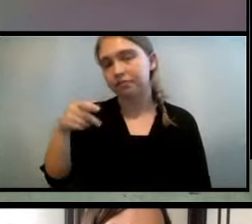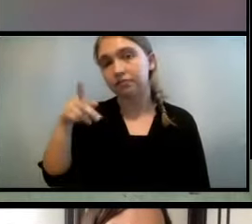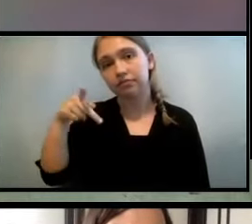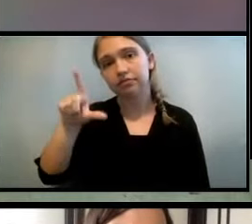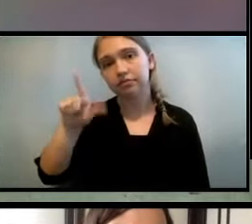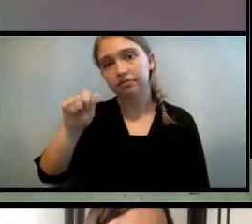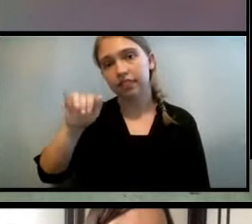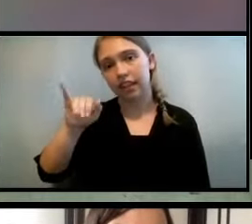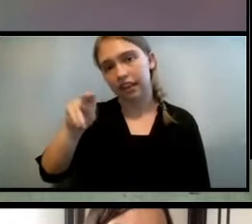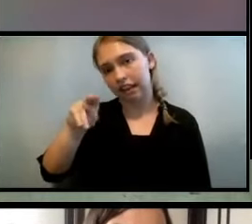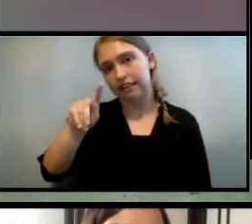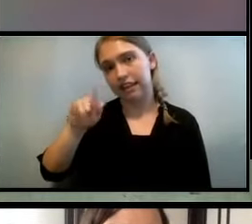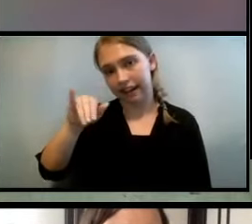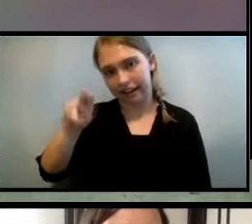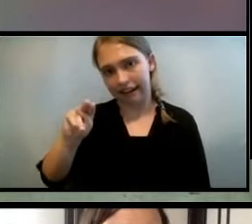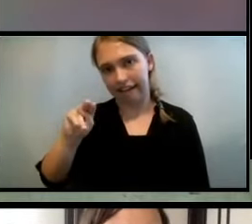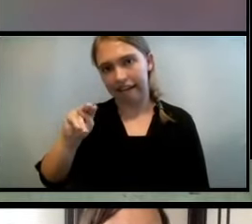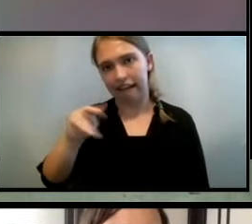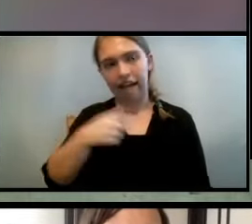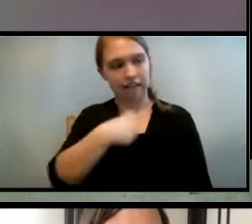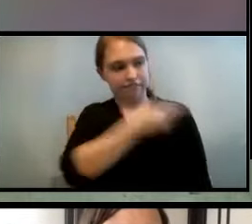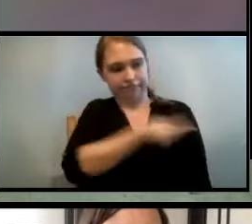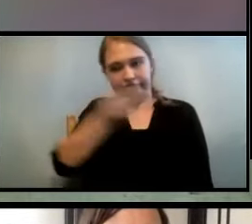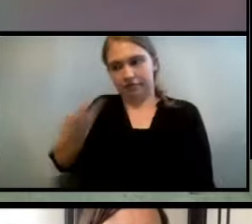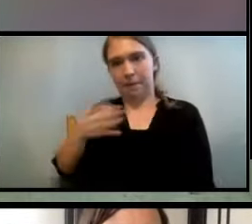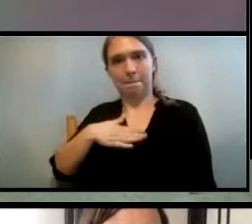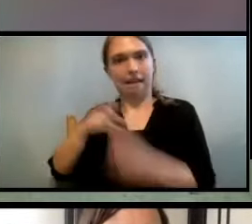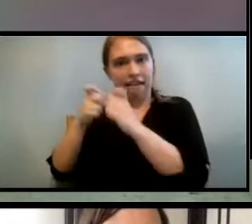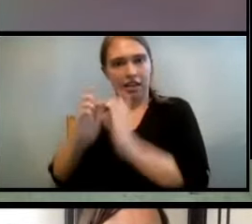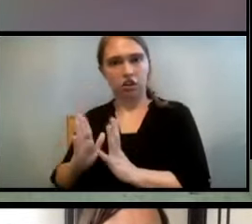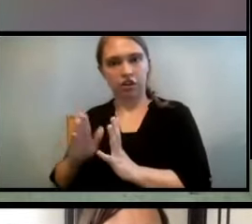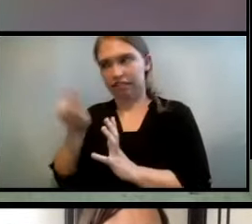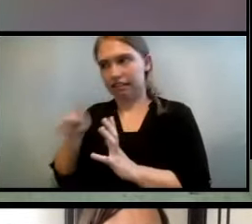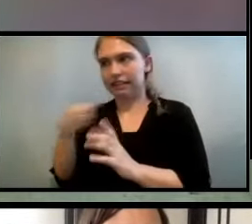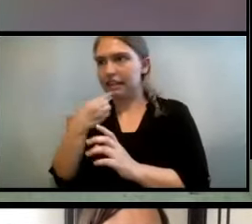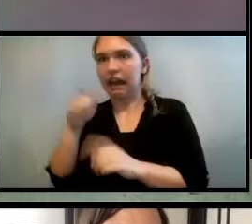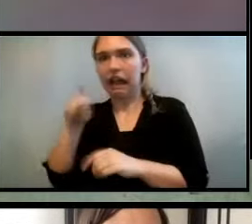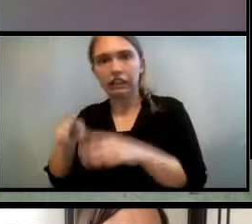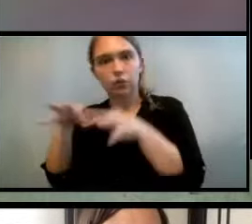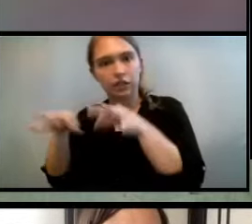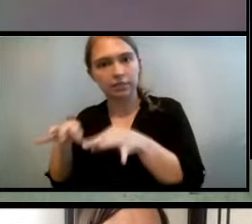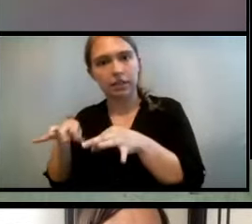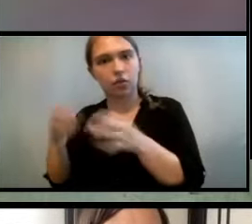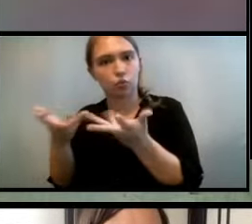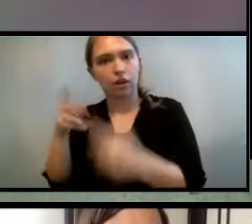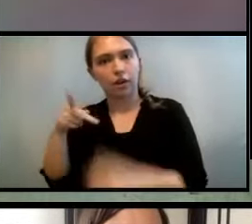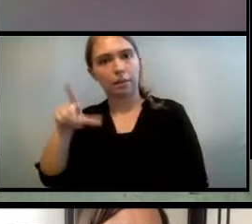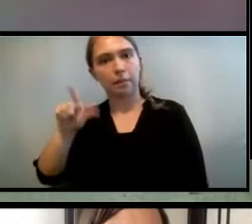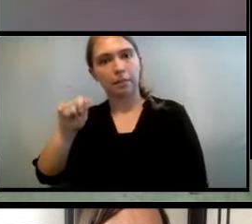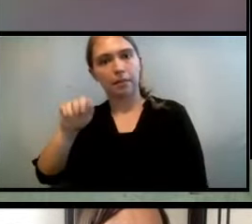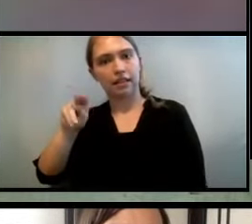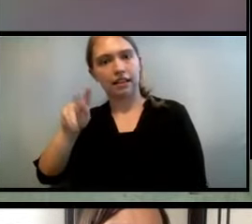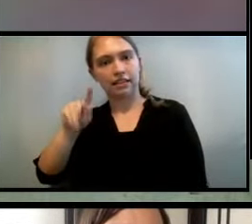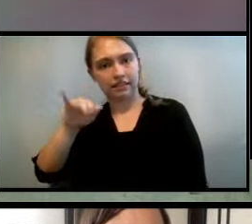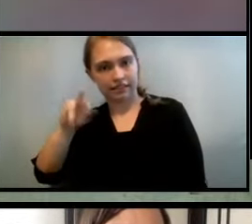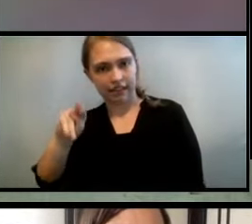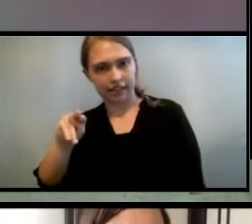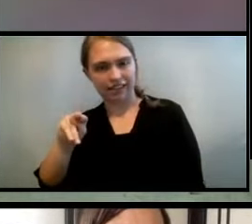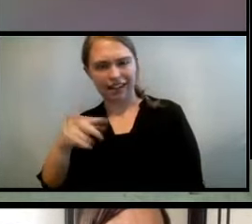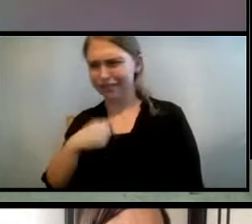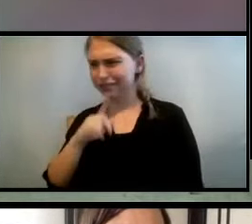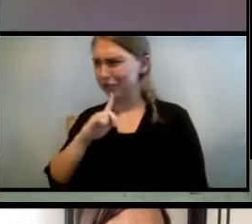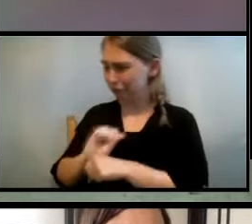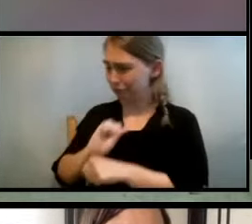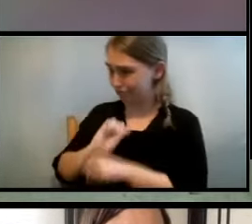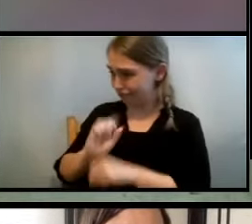need in our, you know, neck of the woods for more editorial work in terms of speculative fiction. And